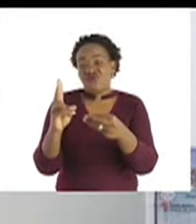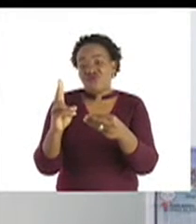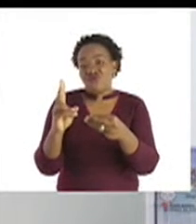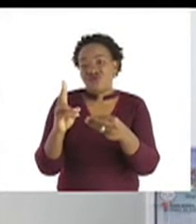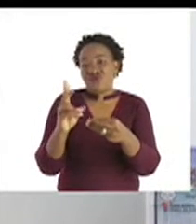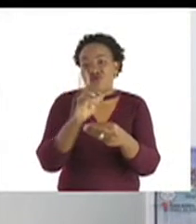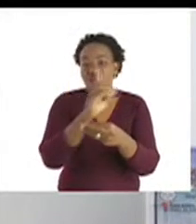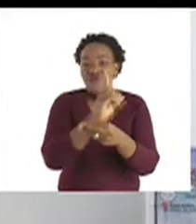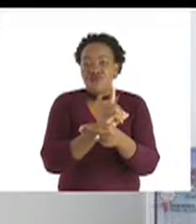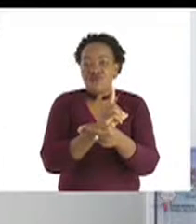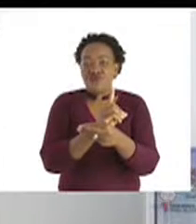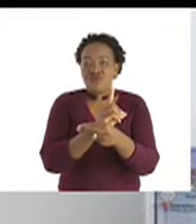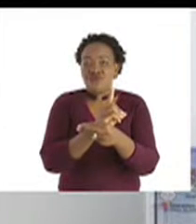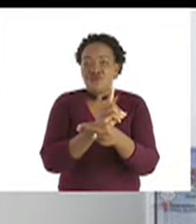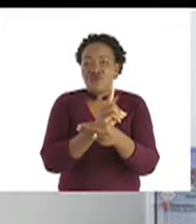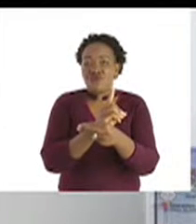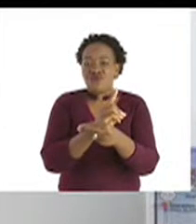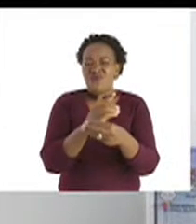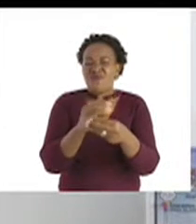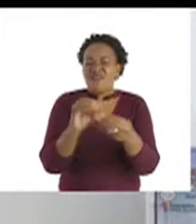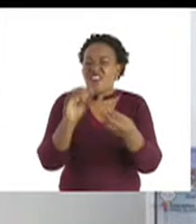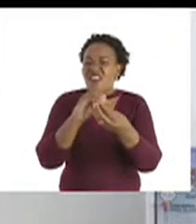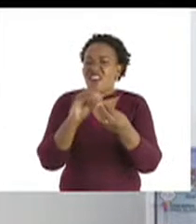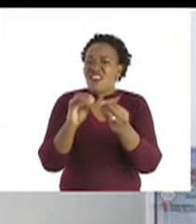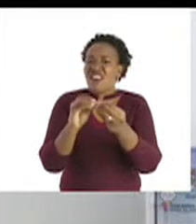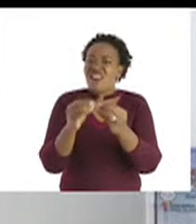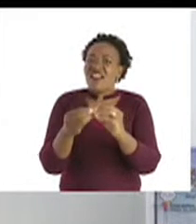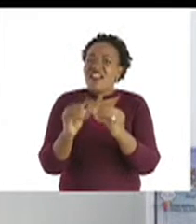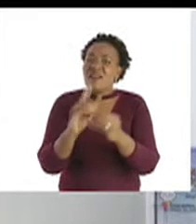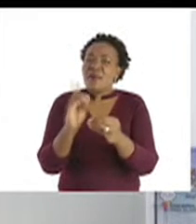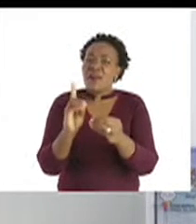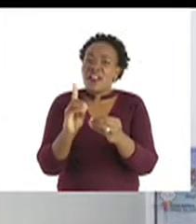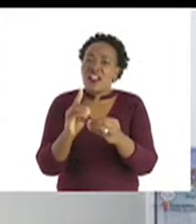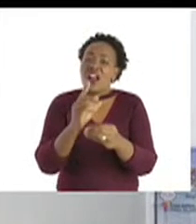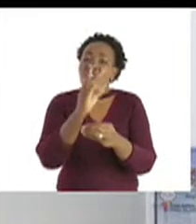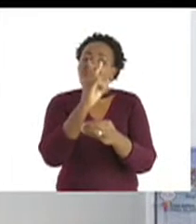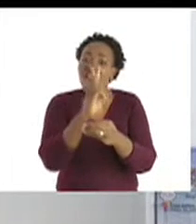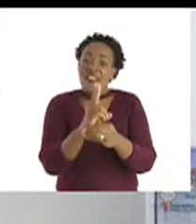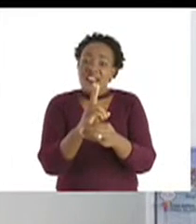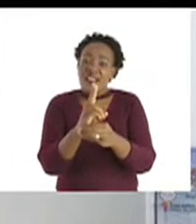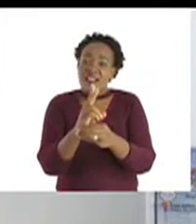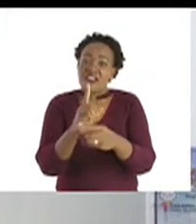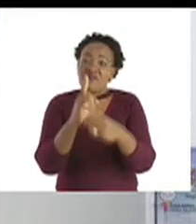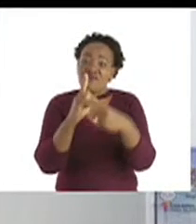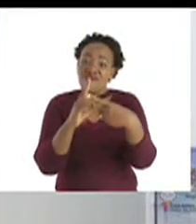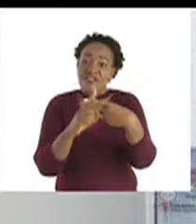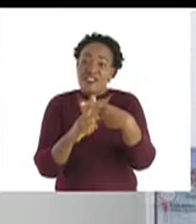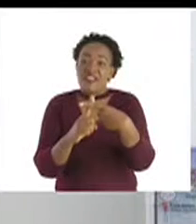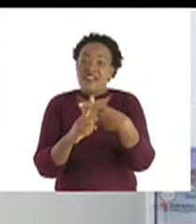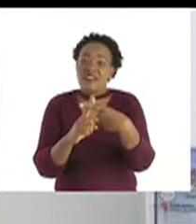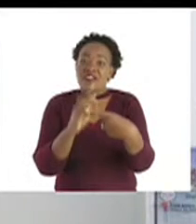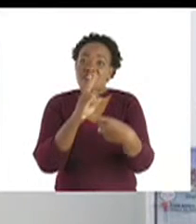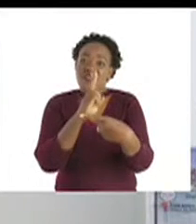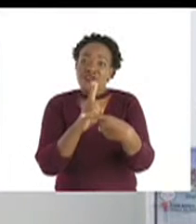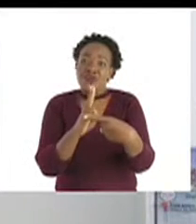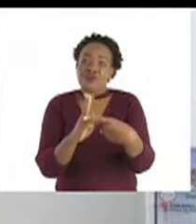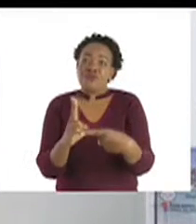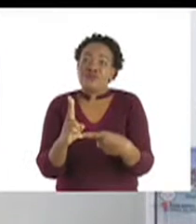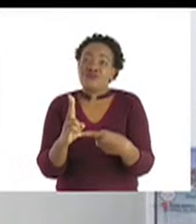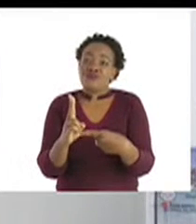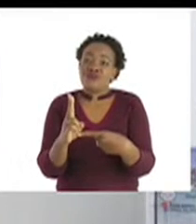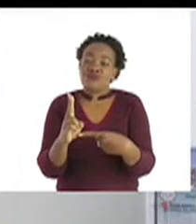which number here? So we say 8 plus 2 because we are adding